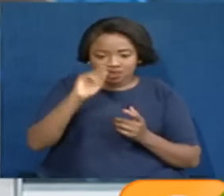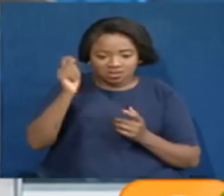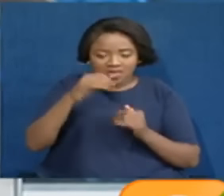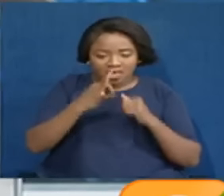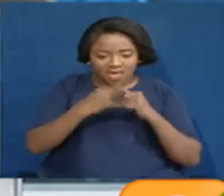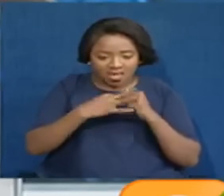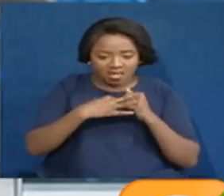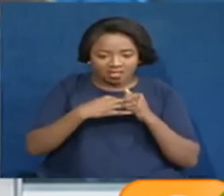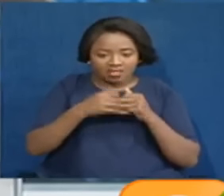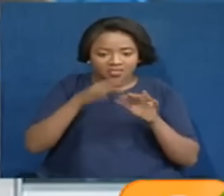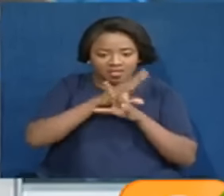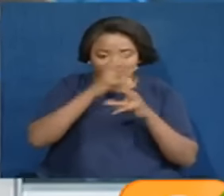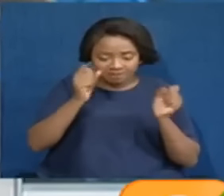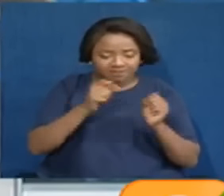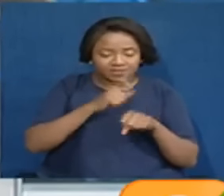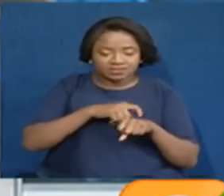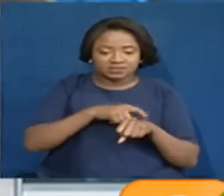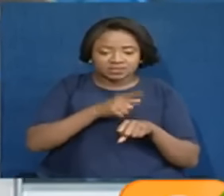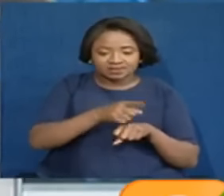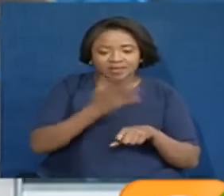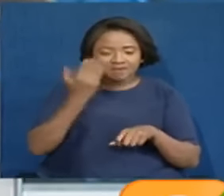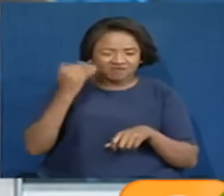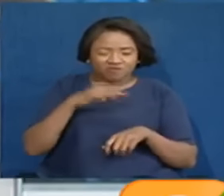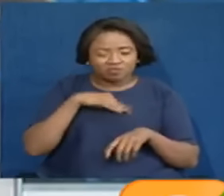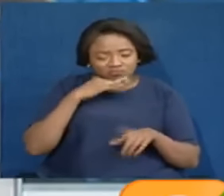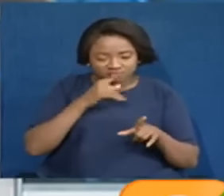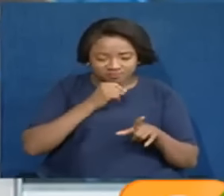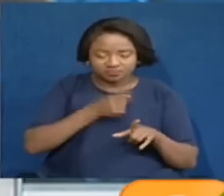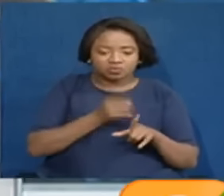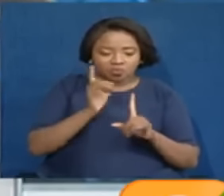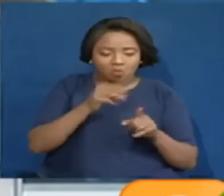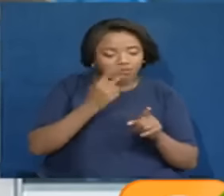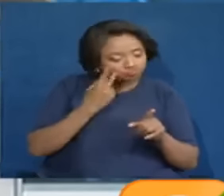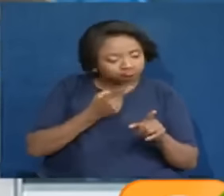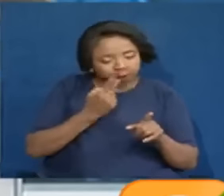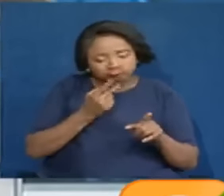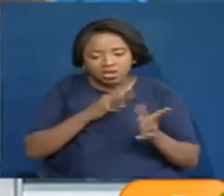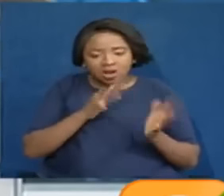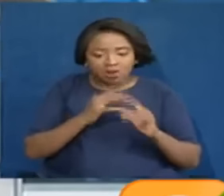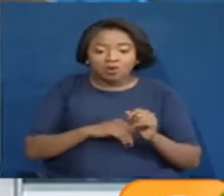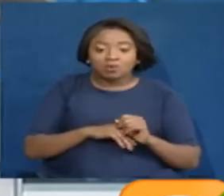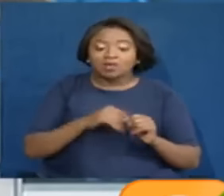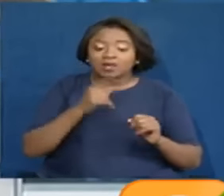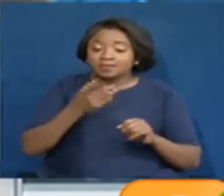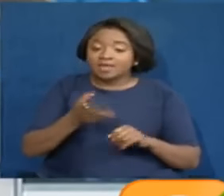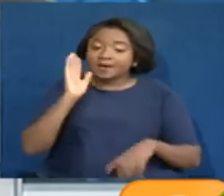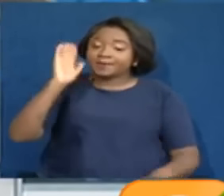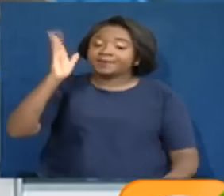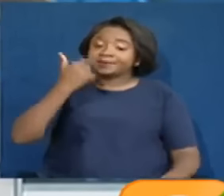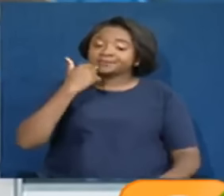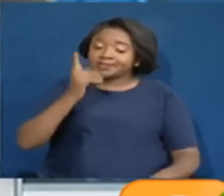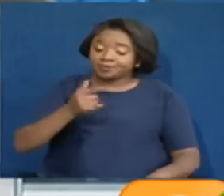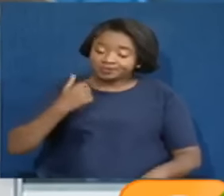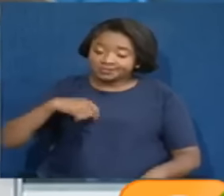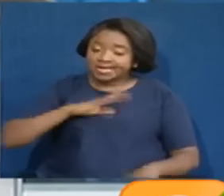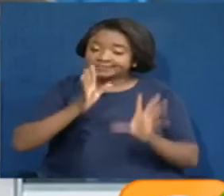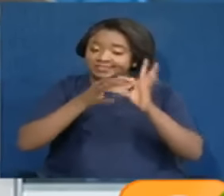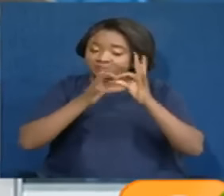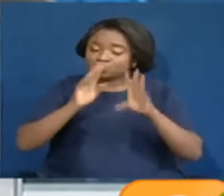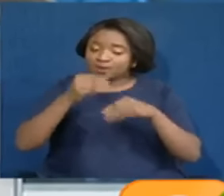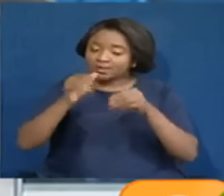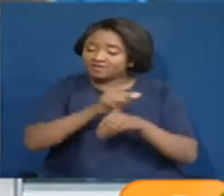Kijana Wamalwa, the Azimio co-principal said that the new coalition will seek to provide alternative leadership in 2027. And as Kamau Mwangi